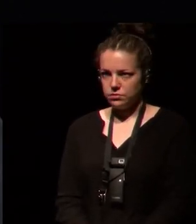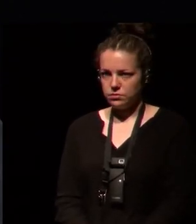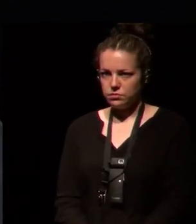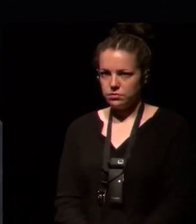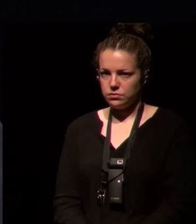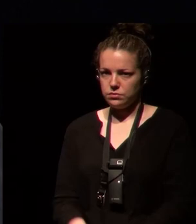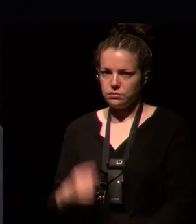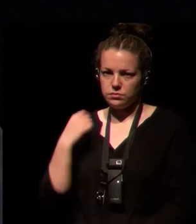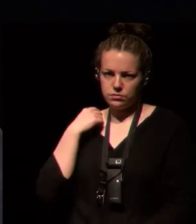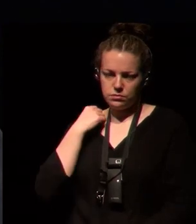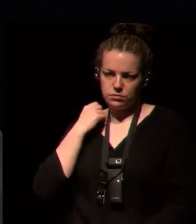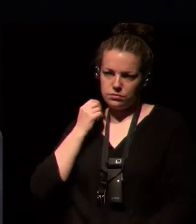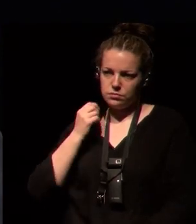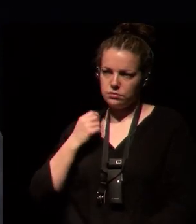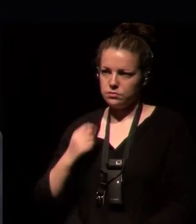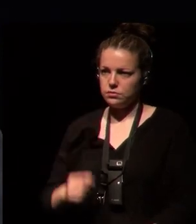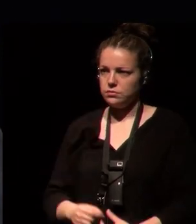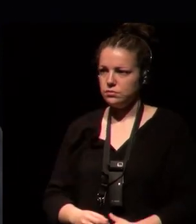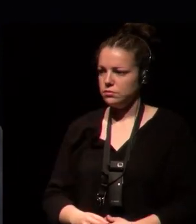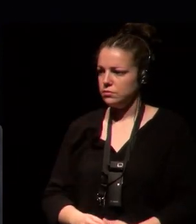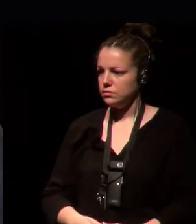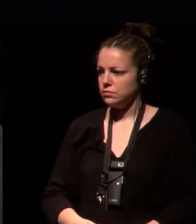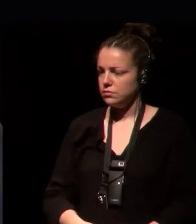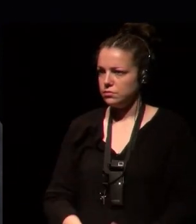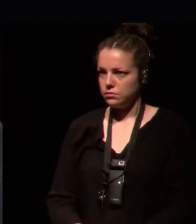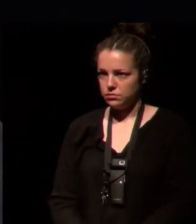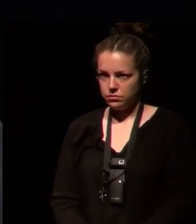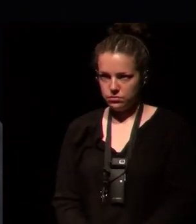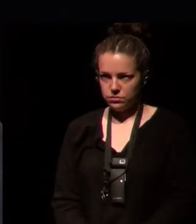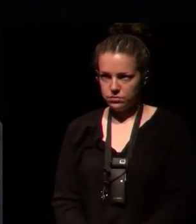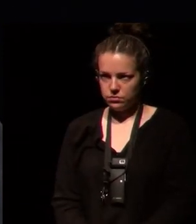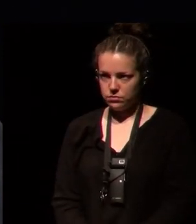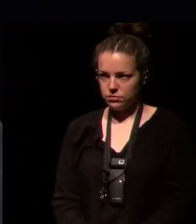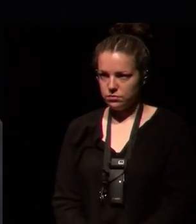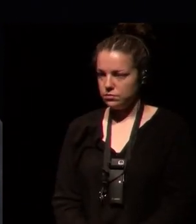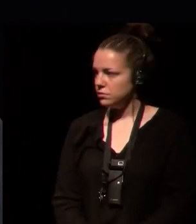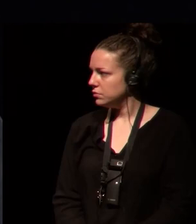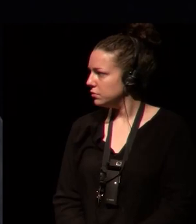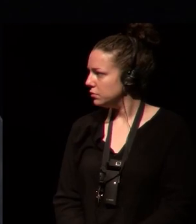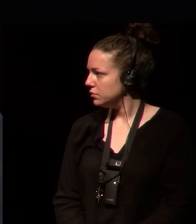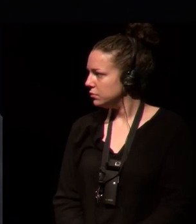Keep going. It's to the video. What is the video? It should be before that.